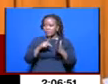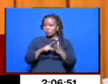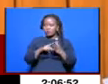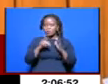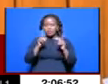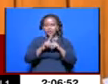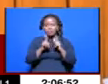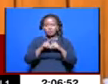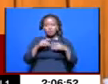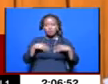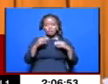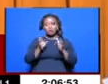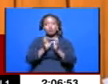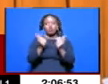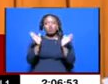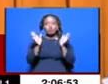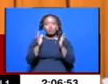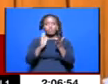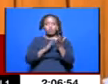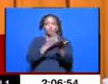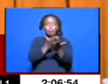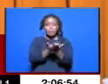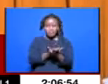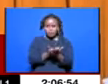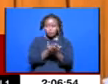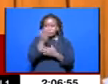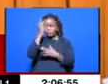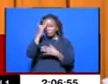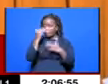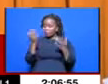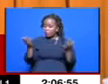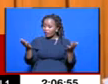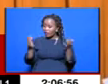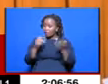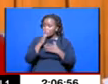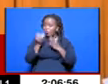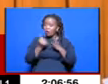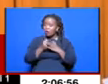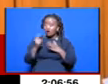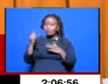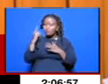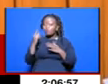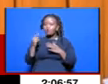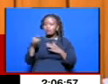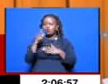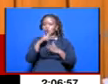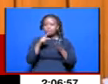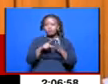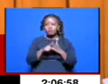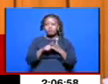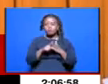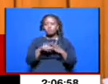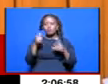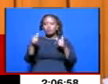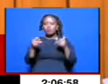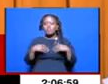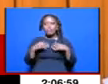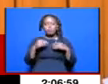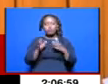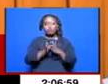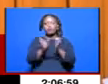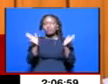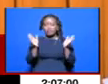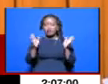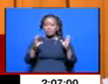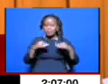universal application. I say this because not all legal doctrines and principles are universally